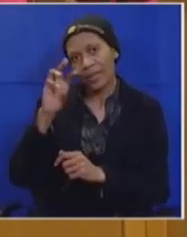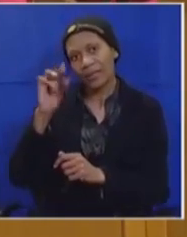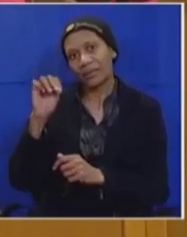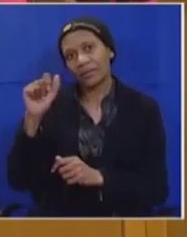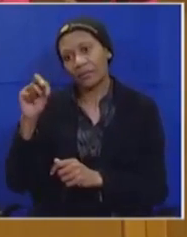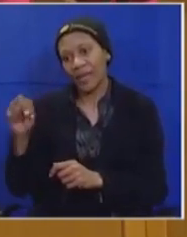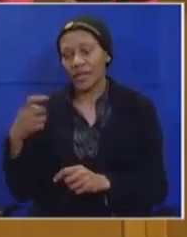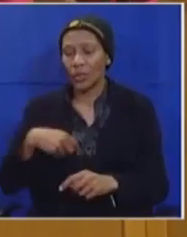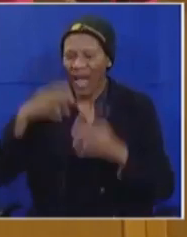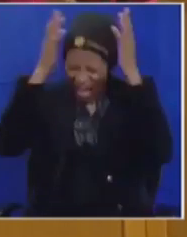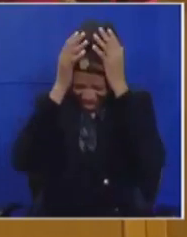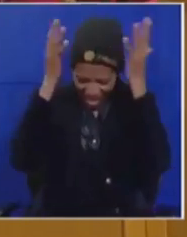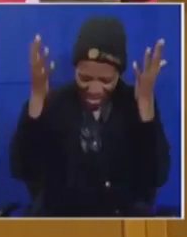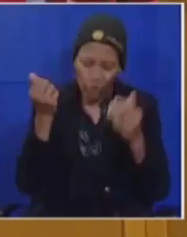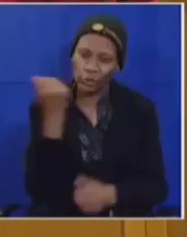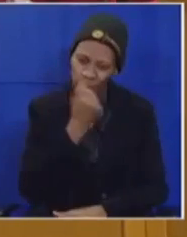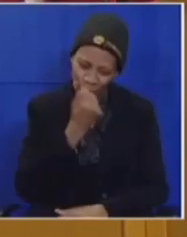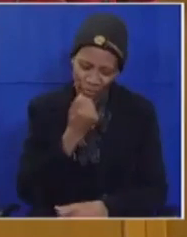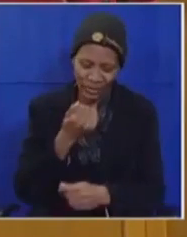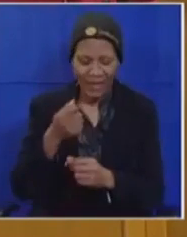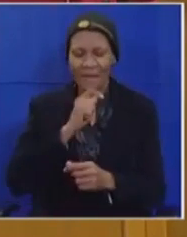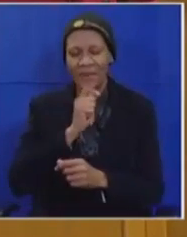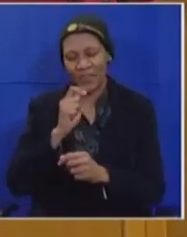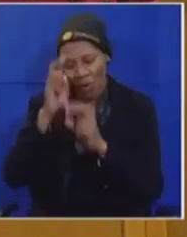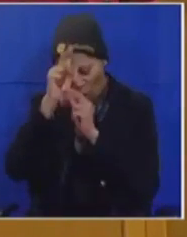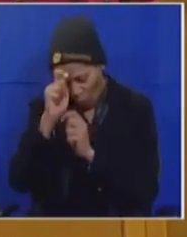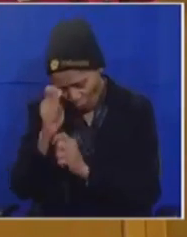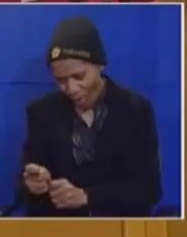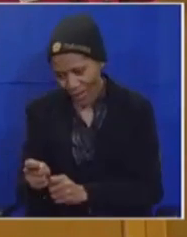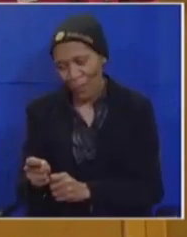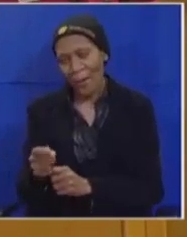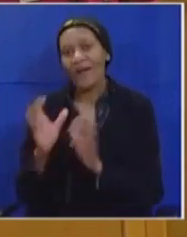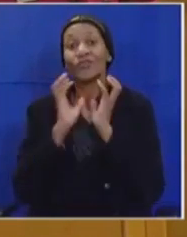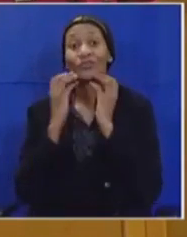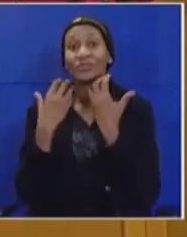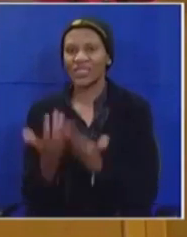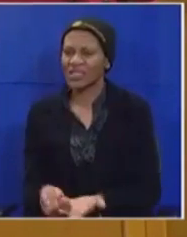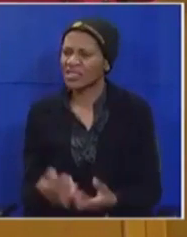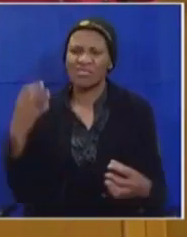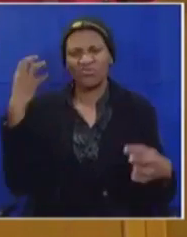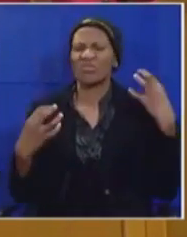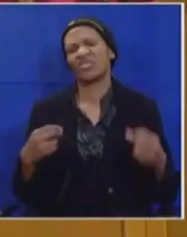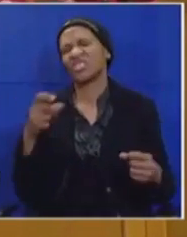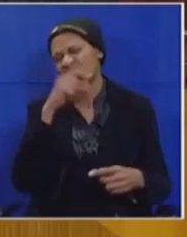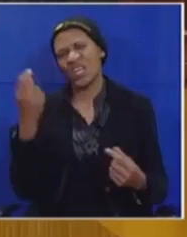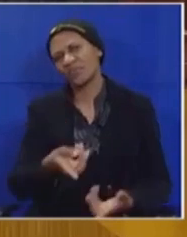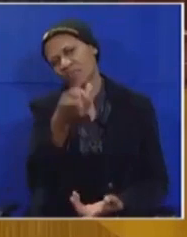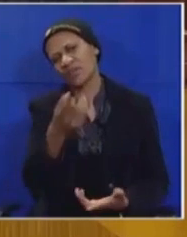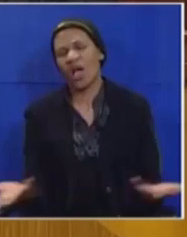Untshwarele moo. Yes, Honorable Member. What are you doing? You are calling me with the wrong names, man. You can't Untshwarele. all